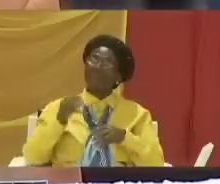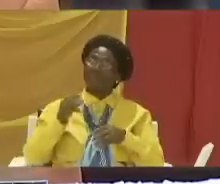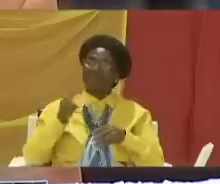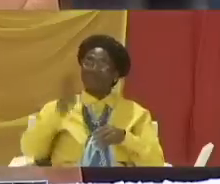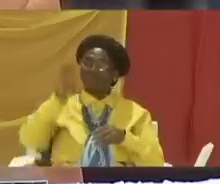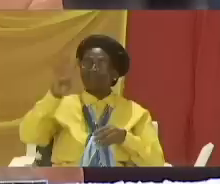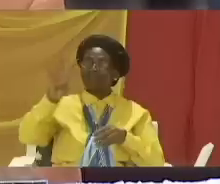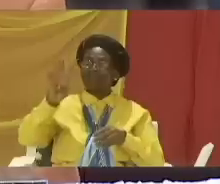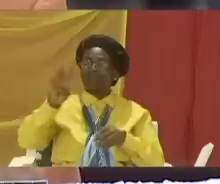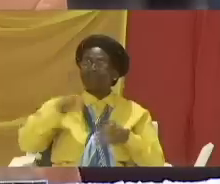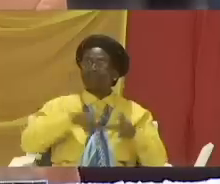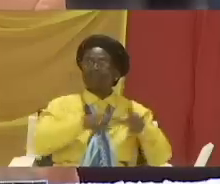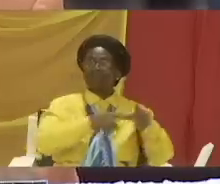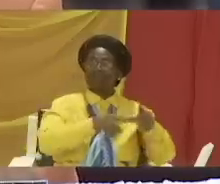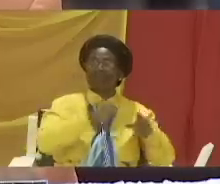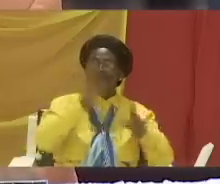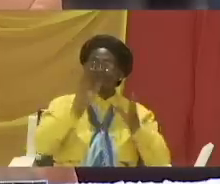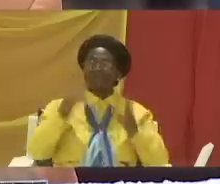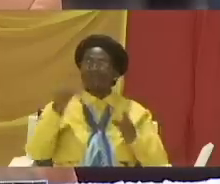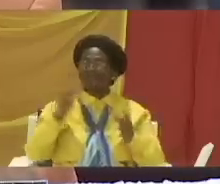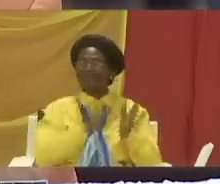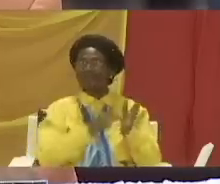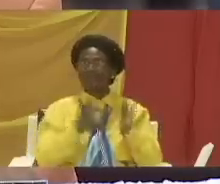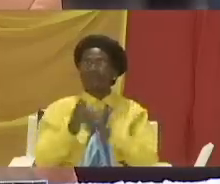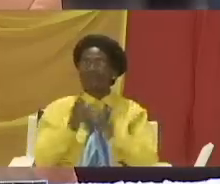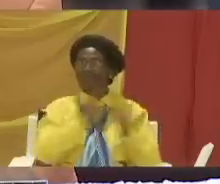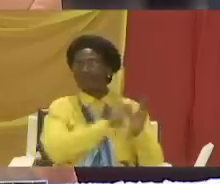Christ, God sent an angel.